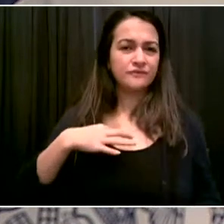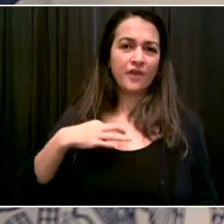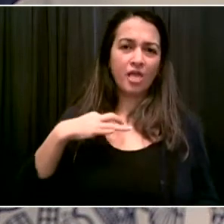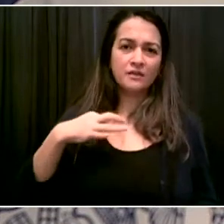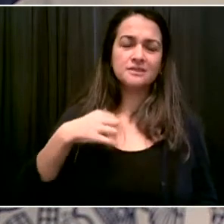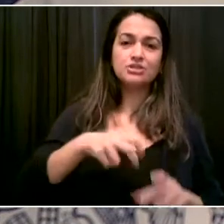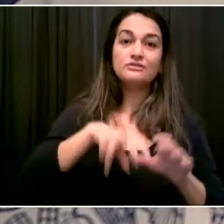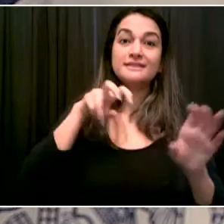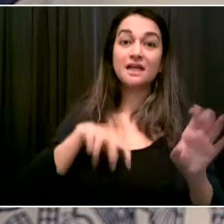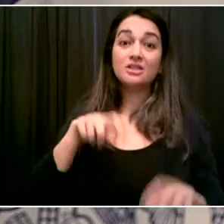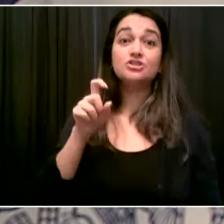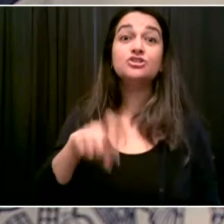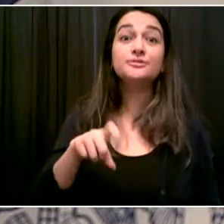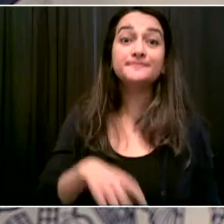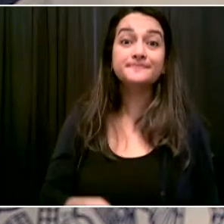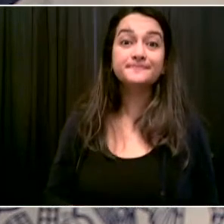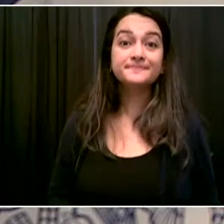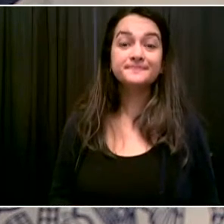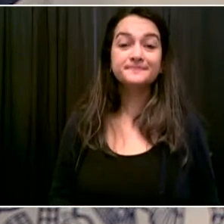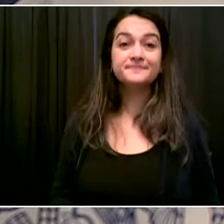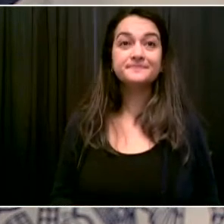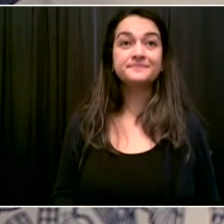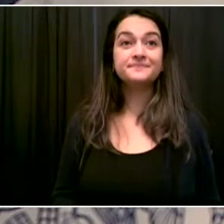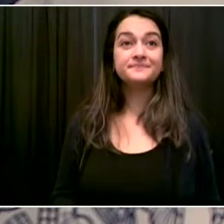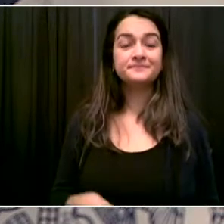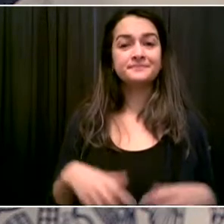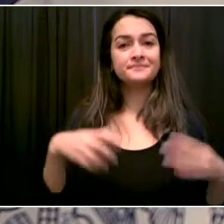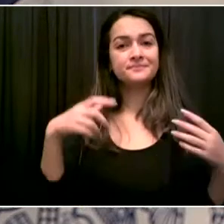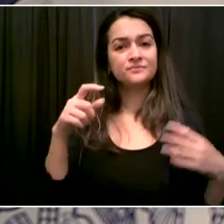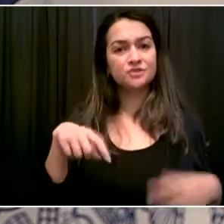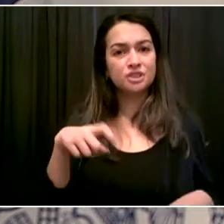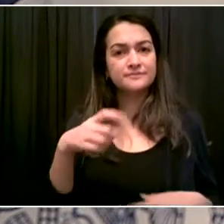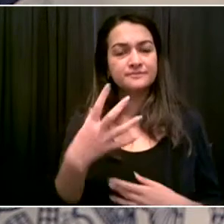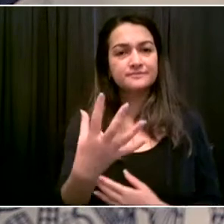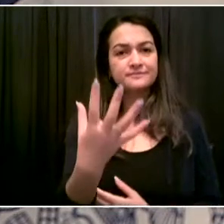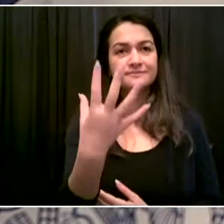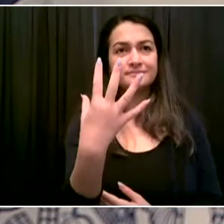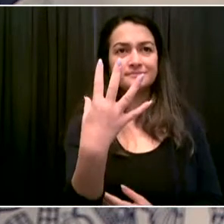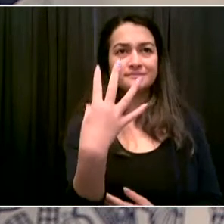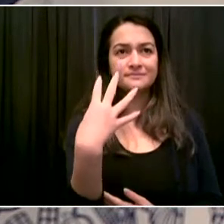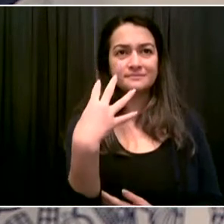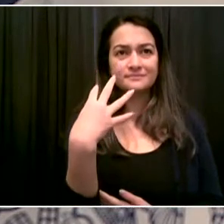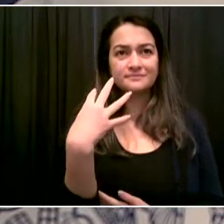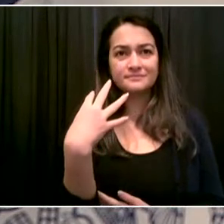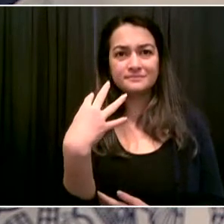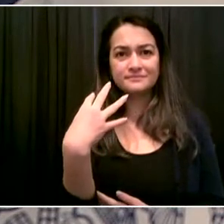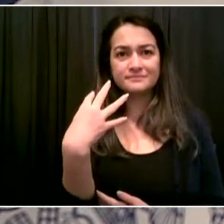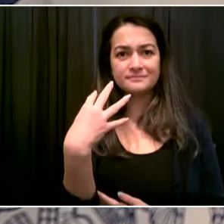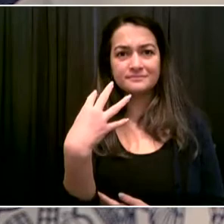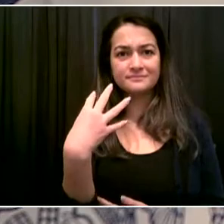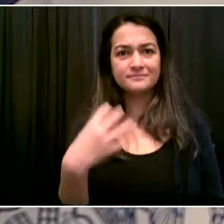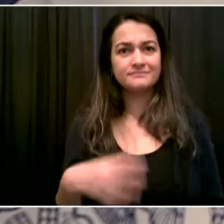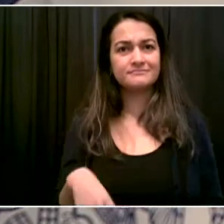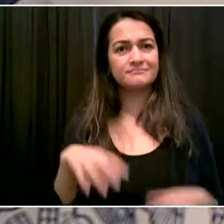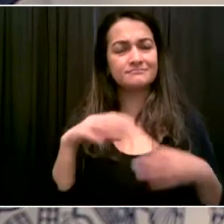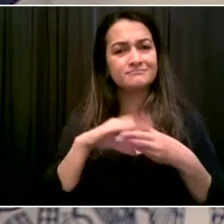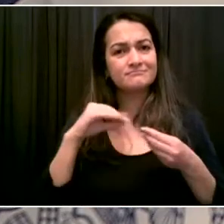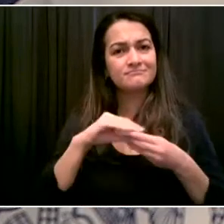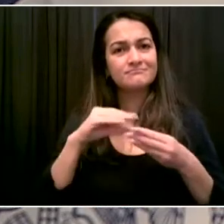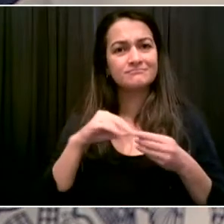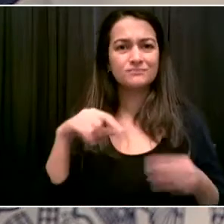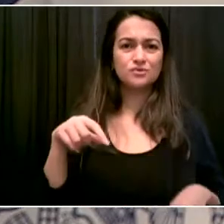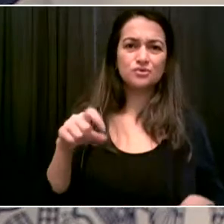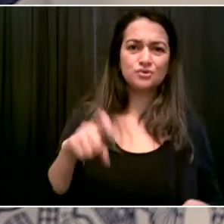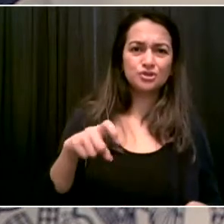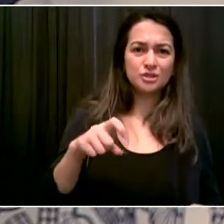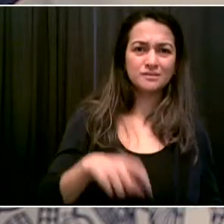okay to harass and assault women, that's ridiculous, and it was an embarrassment, and it's not okay. It never was okay. It wasn't